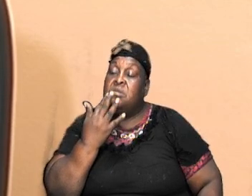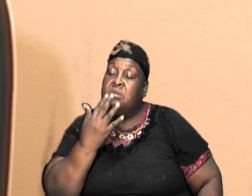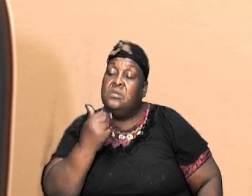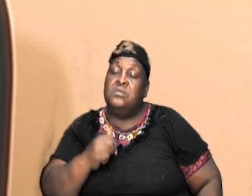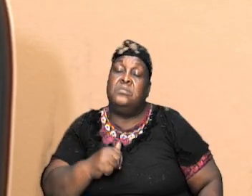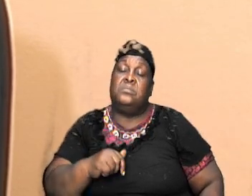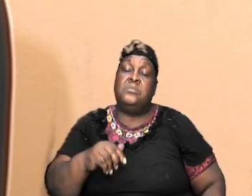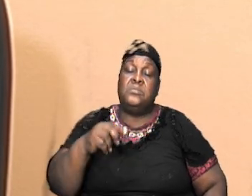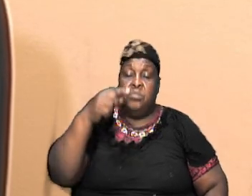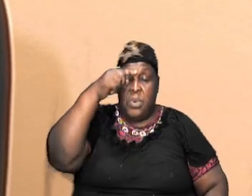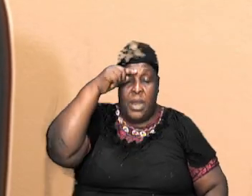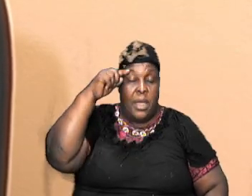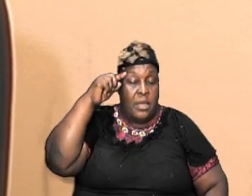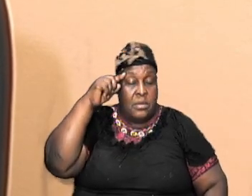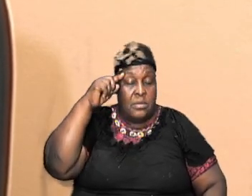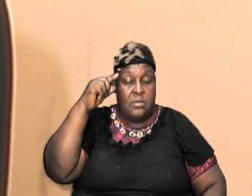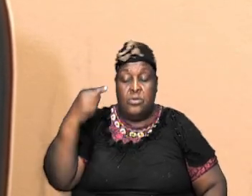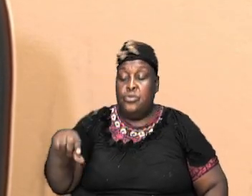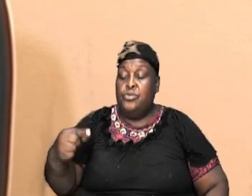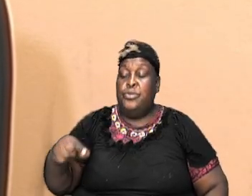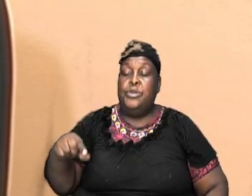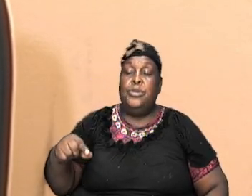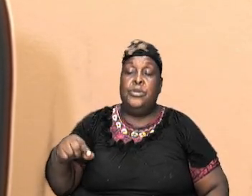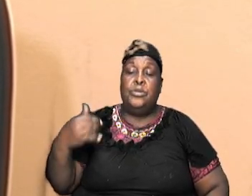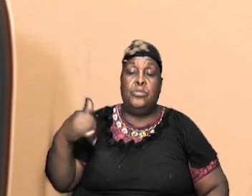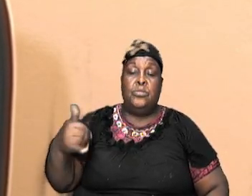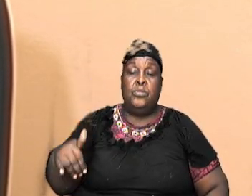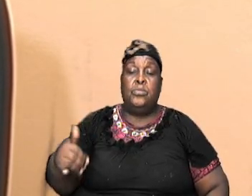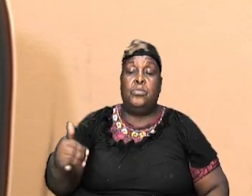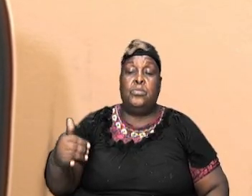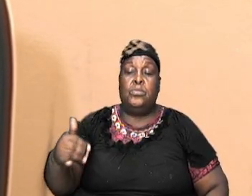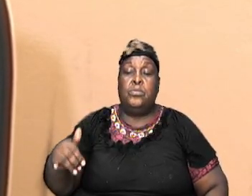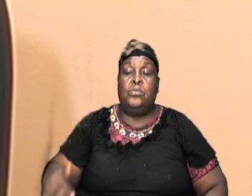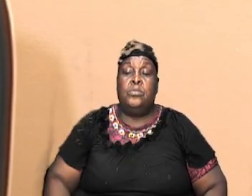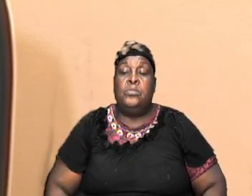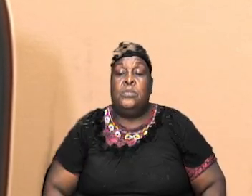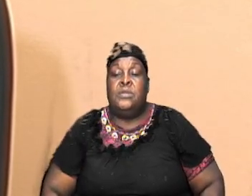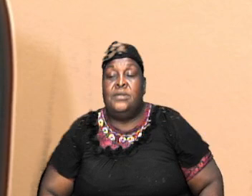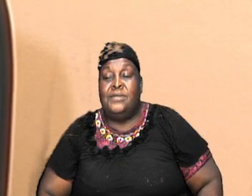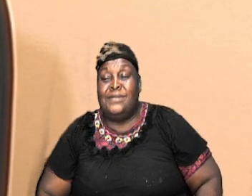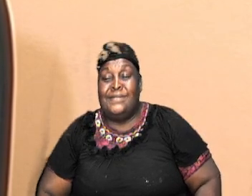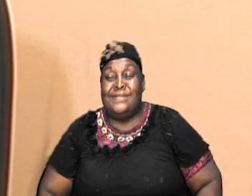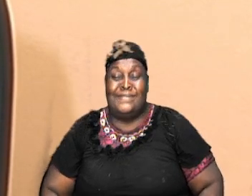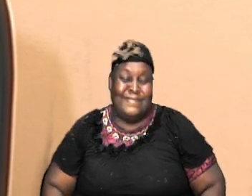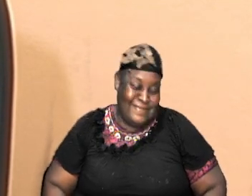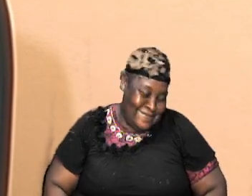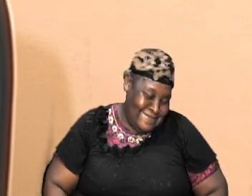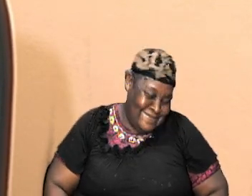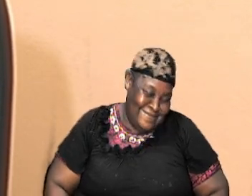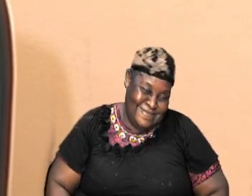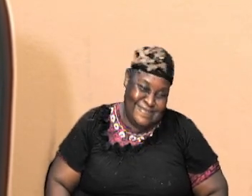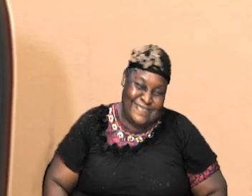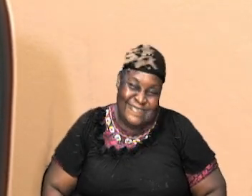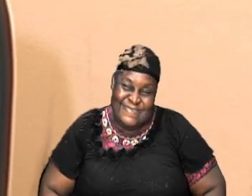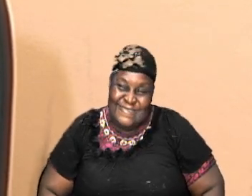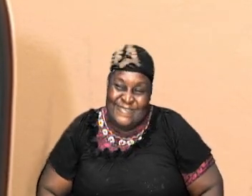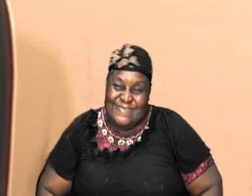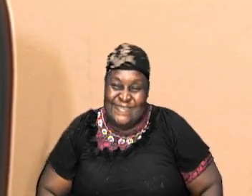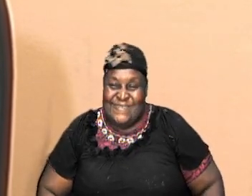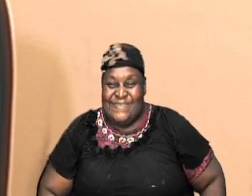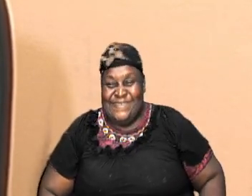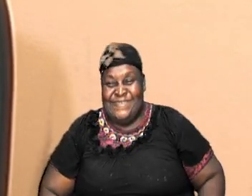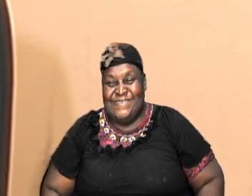Jamaican color. So I'm going to look here and see if I can find a green pants or something